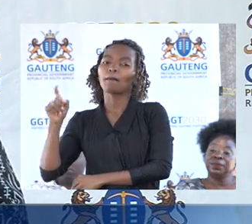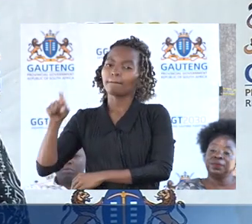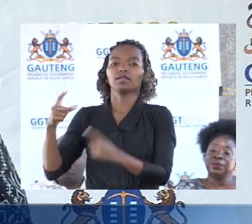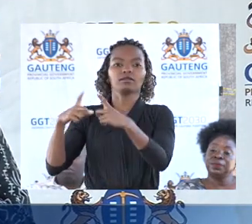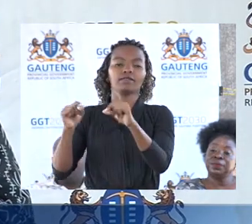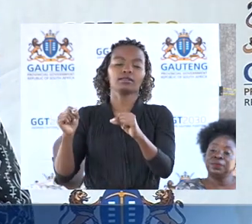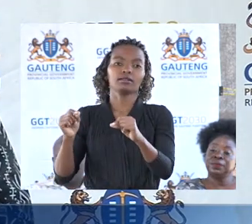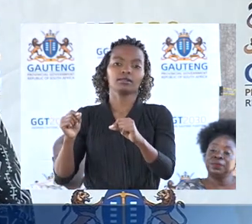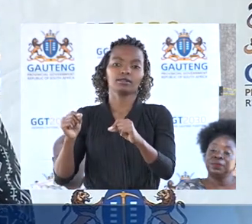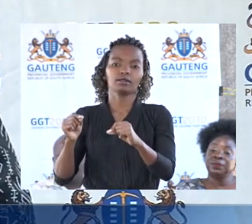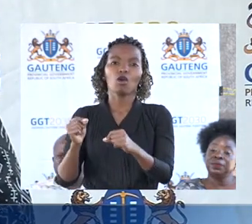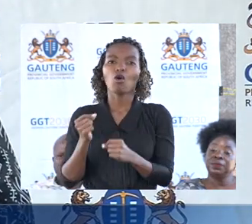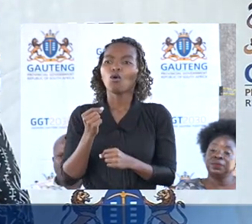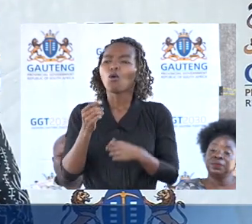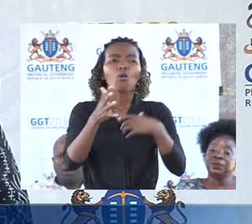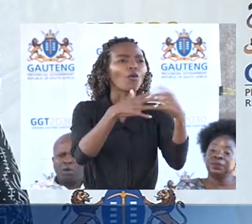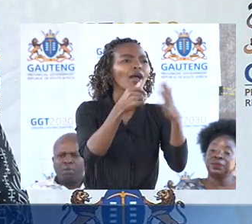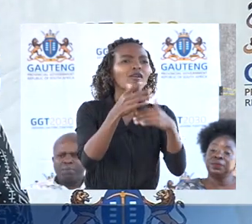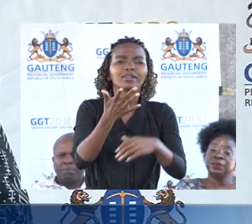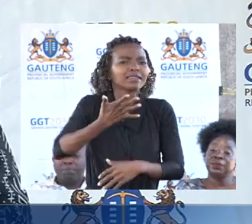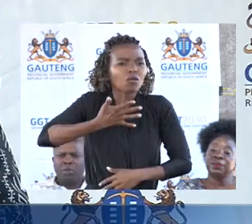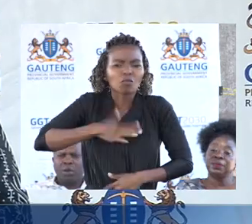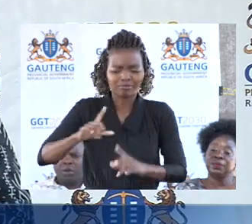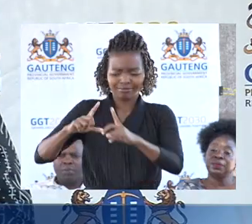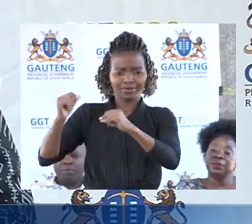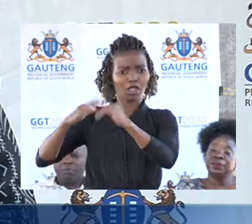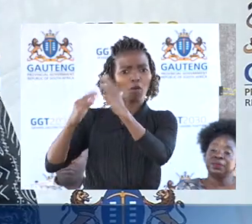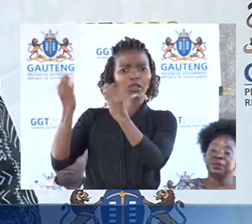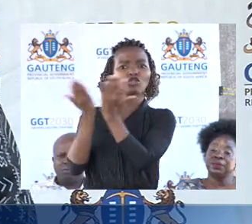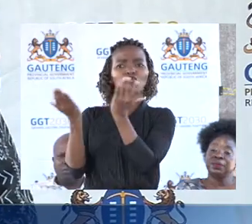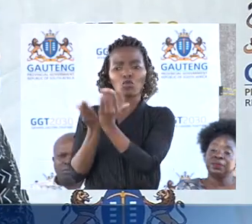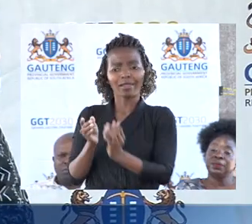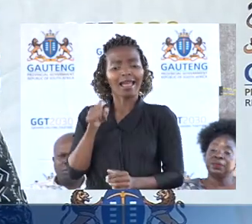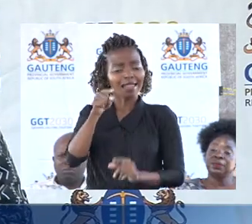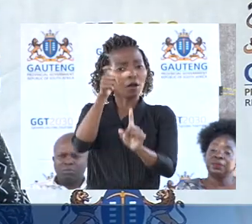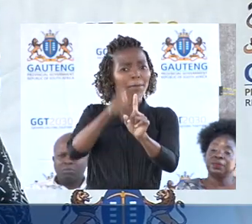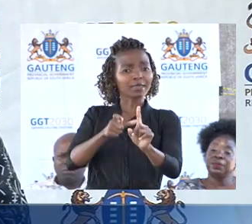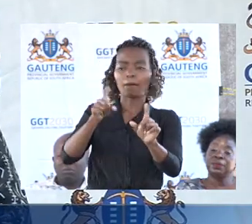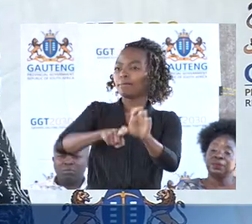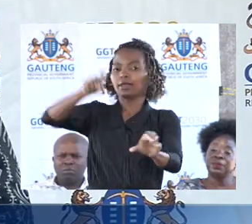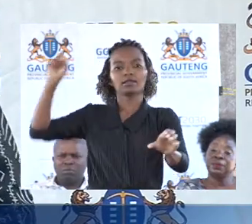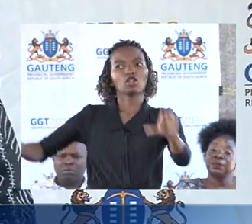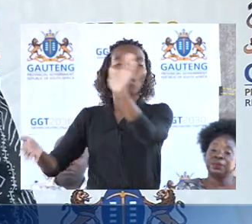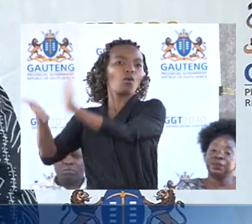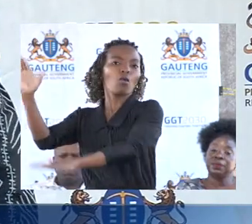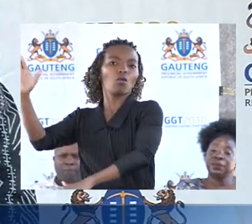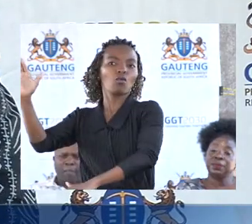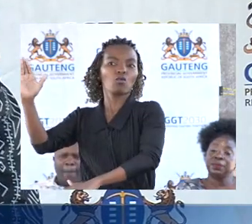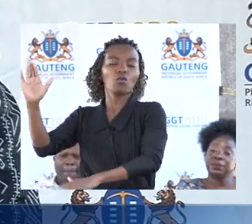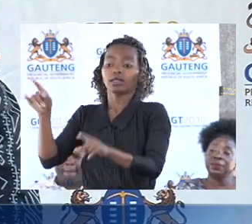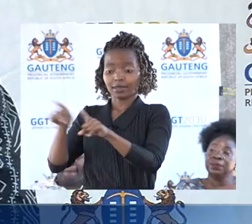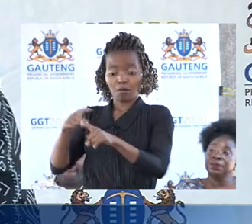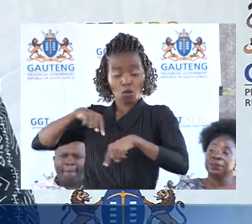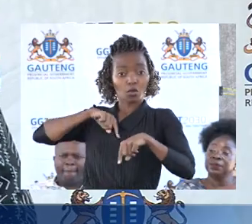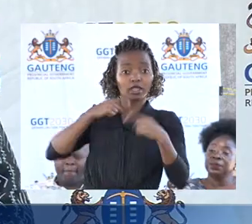Matum. Whoever does not want to finish that school must just leave that school and get somebody like we did